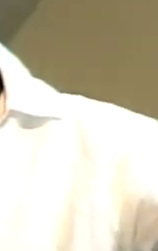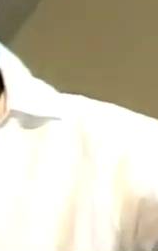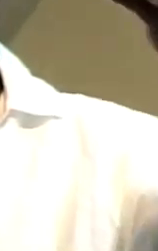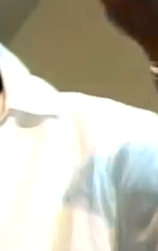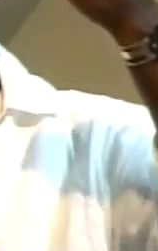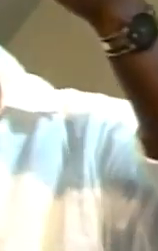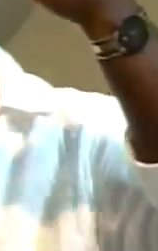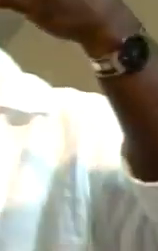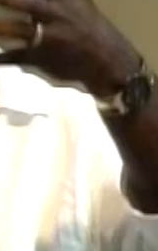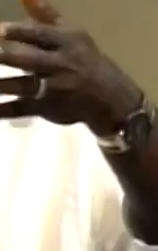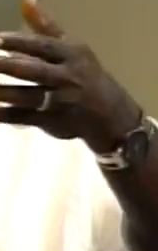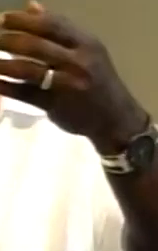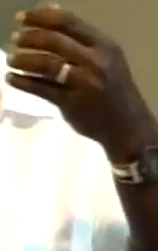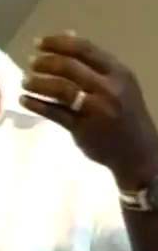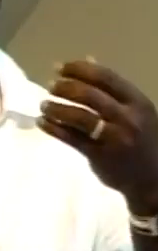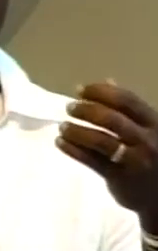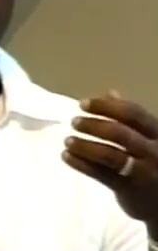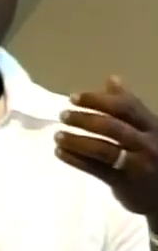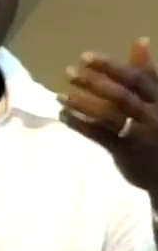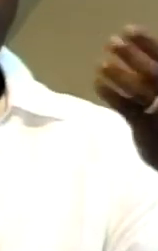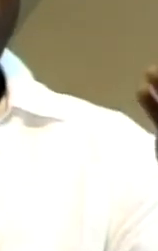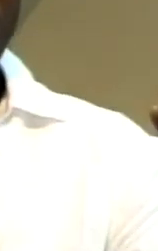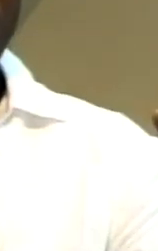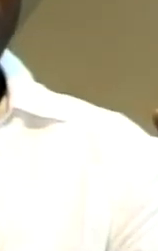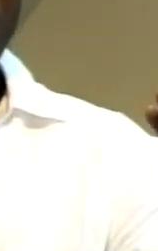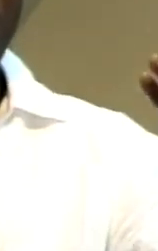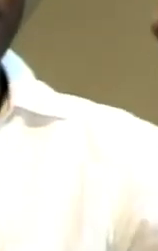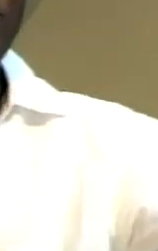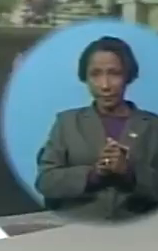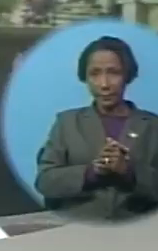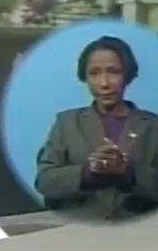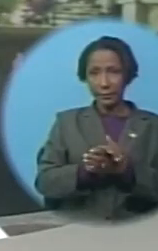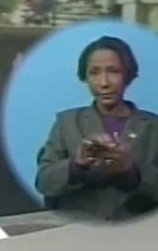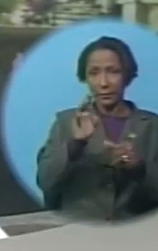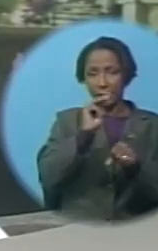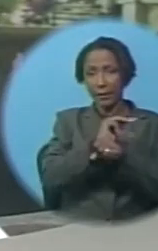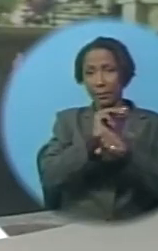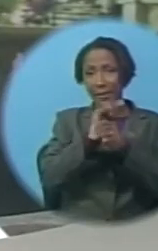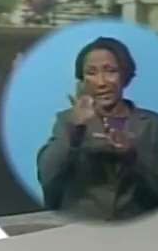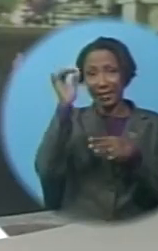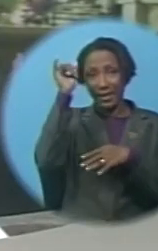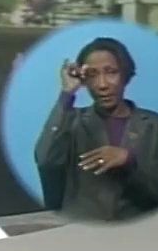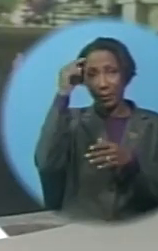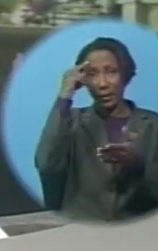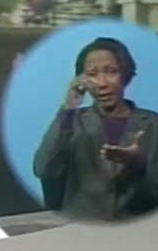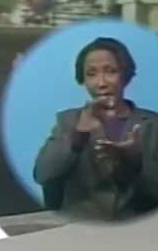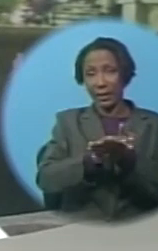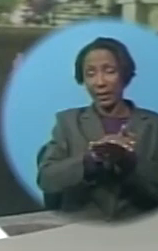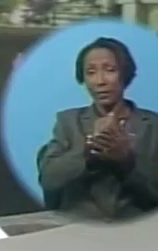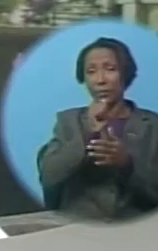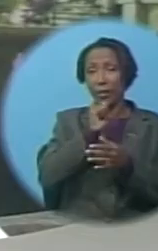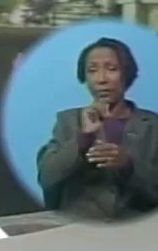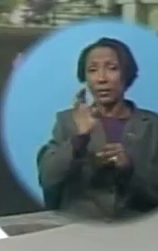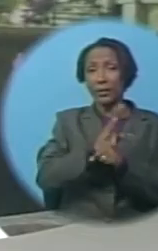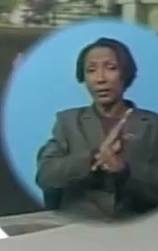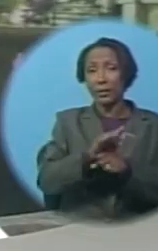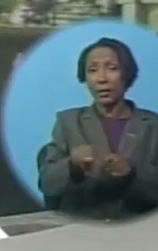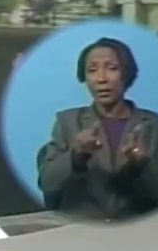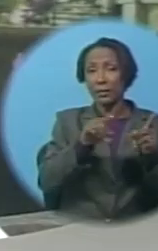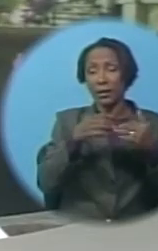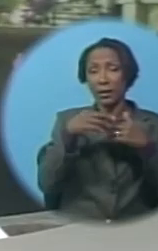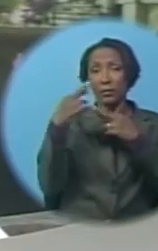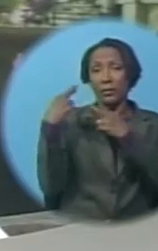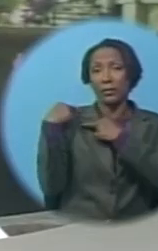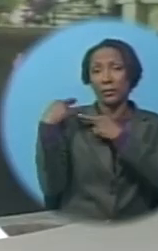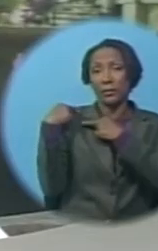medium enterprises and entrepreneurs on the whole do face. Minister Innes believes the private sector also has a role to